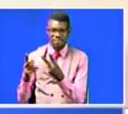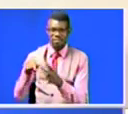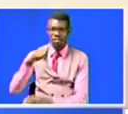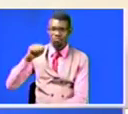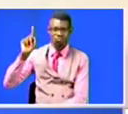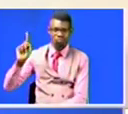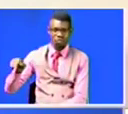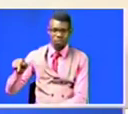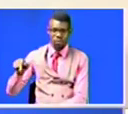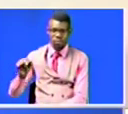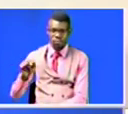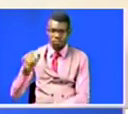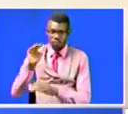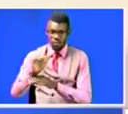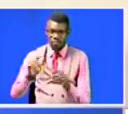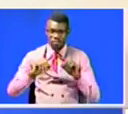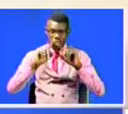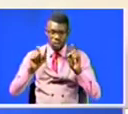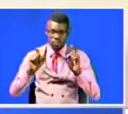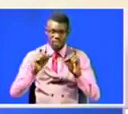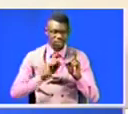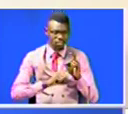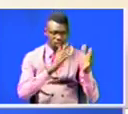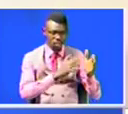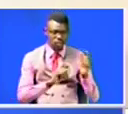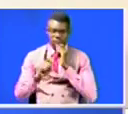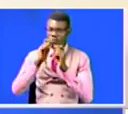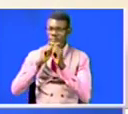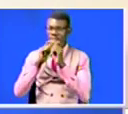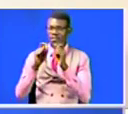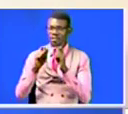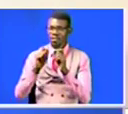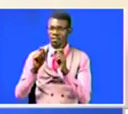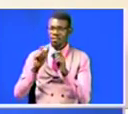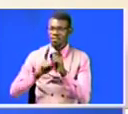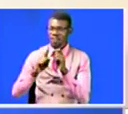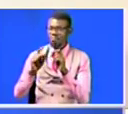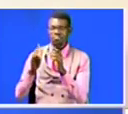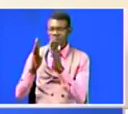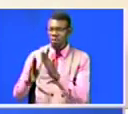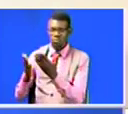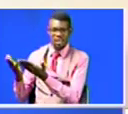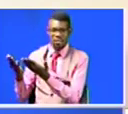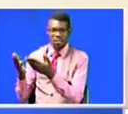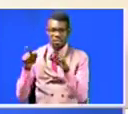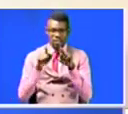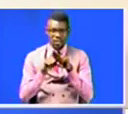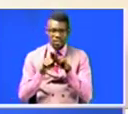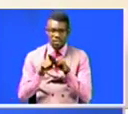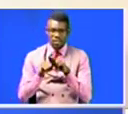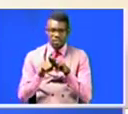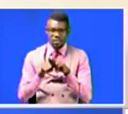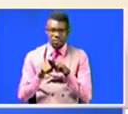of inquiry between an interviewer and a candidate, and would certainly result in any